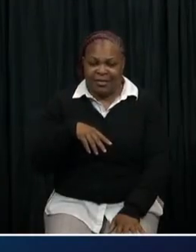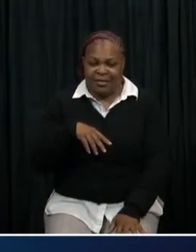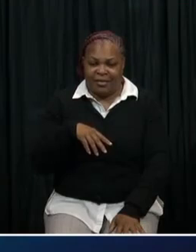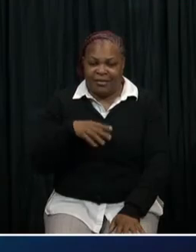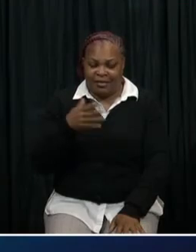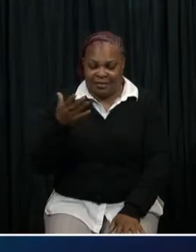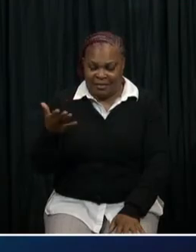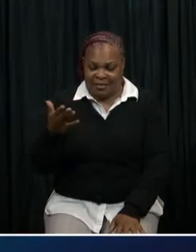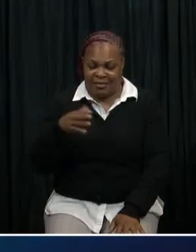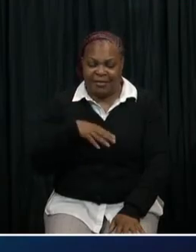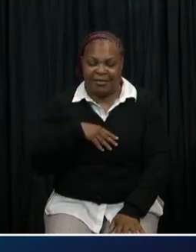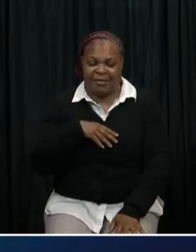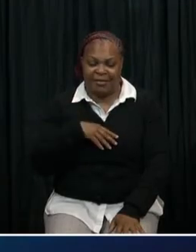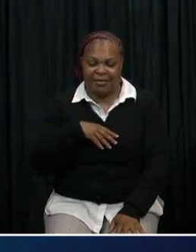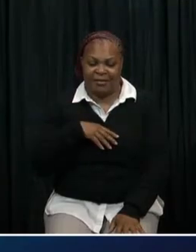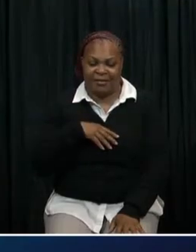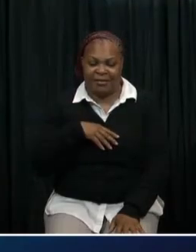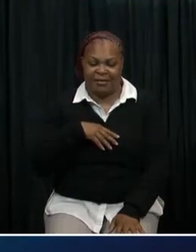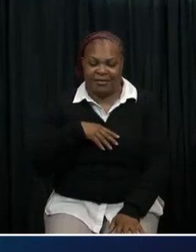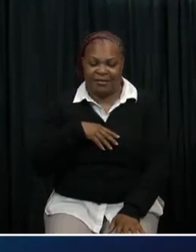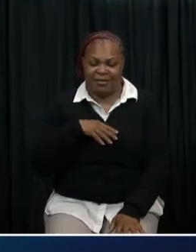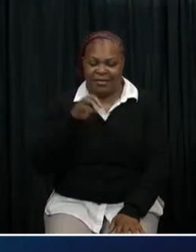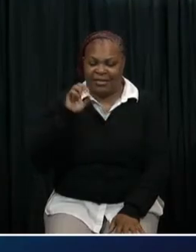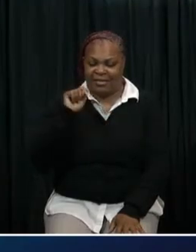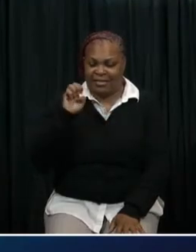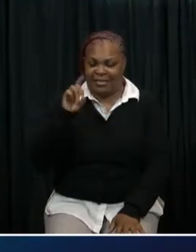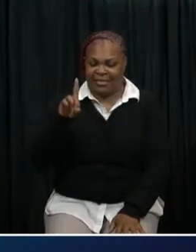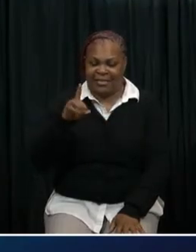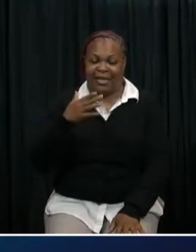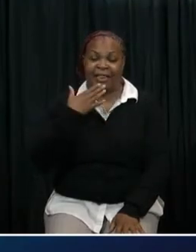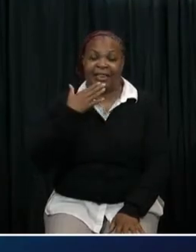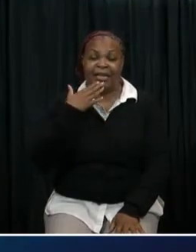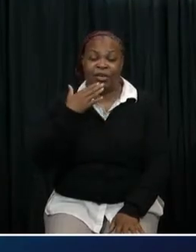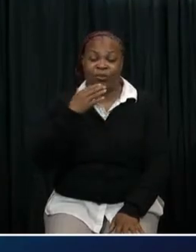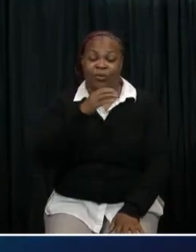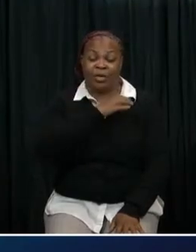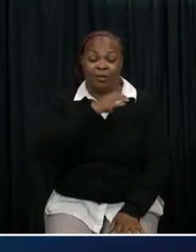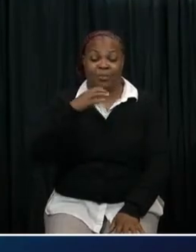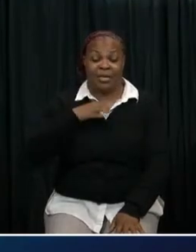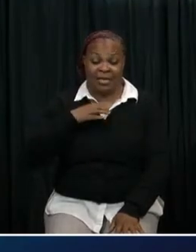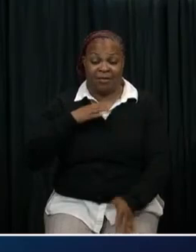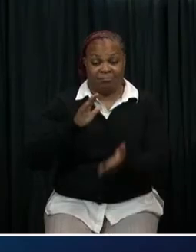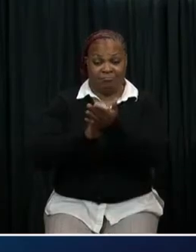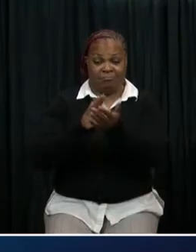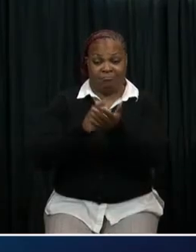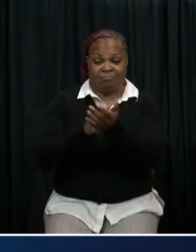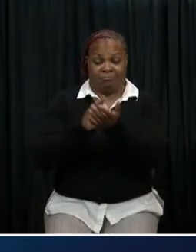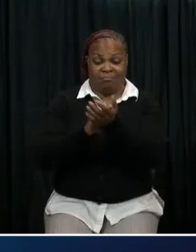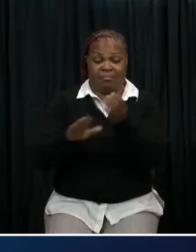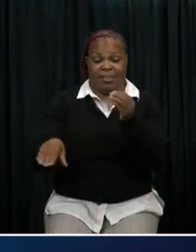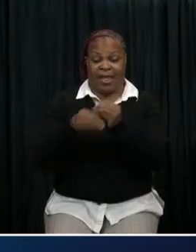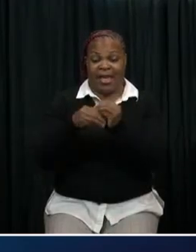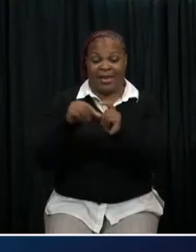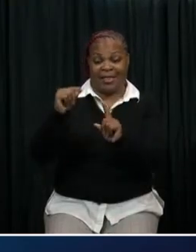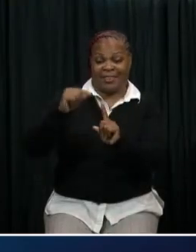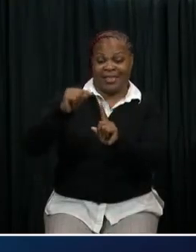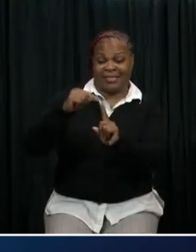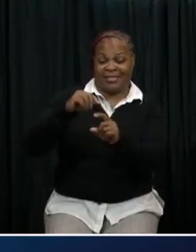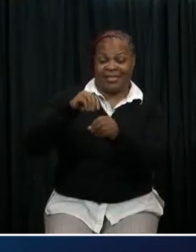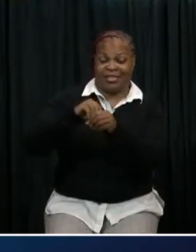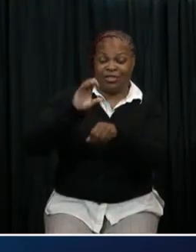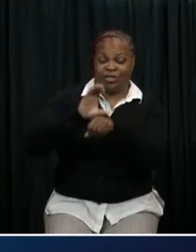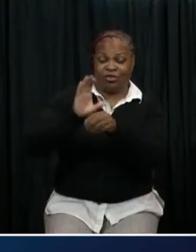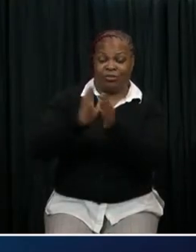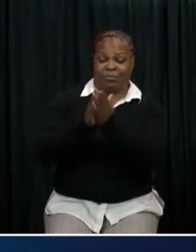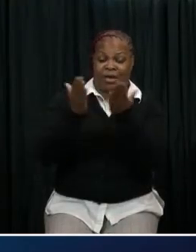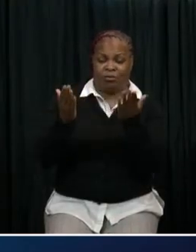Thank you, Mr. Chairman. I'd like to commend the committee for including this in the church manual.